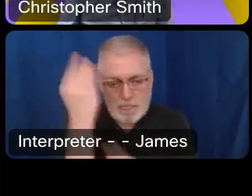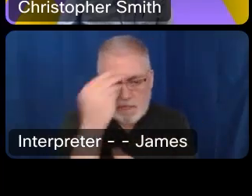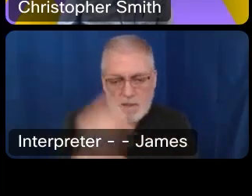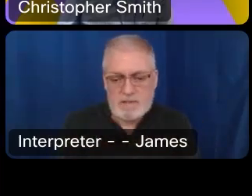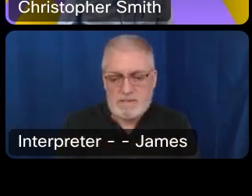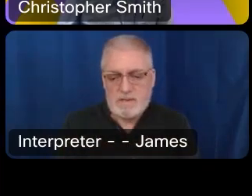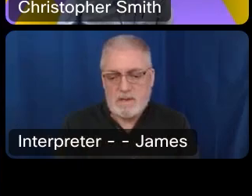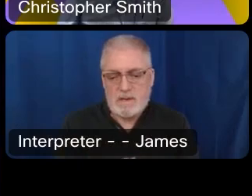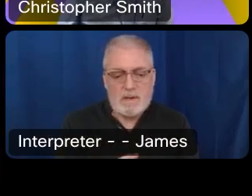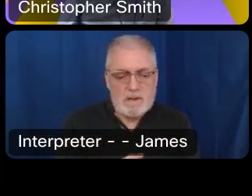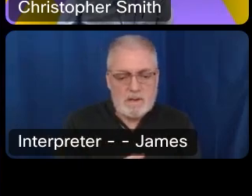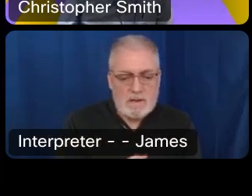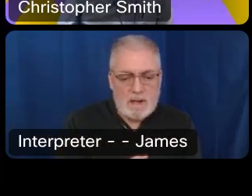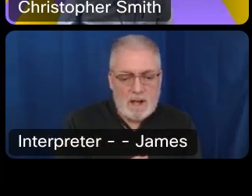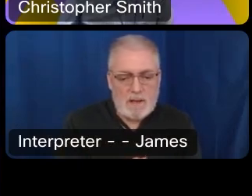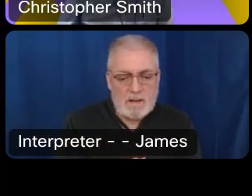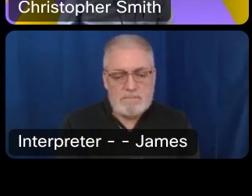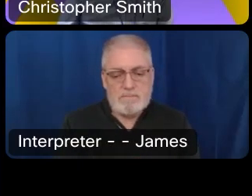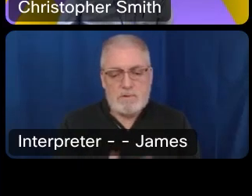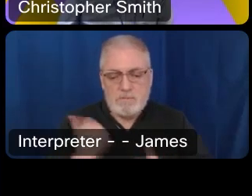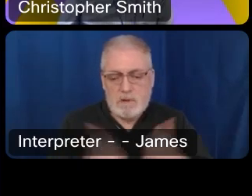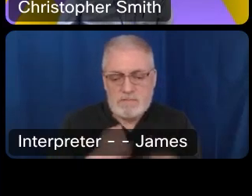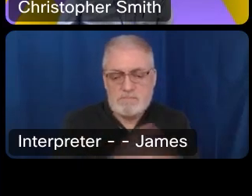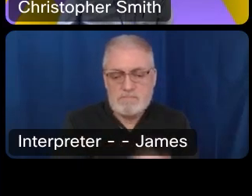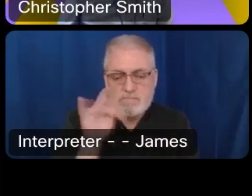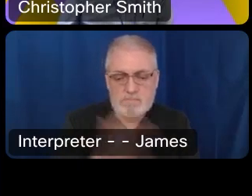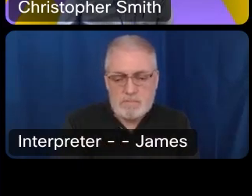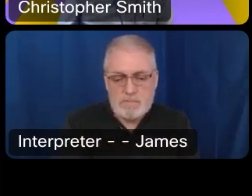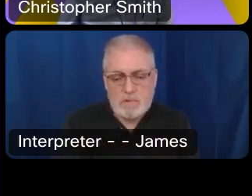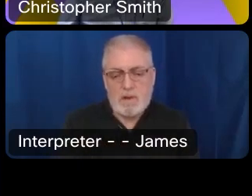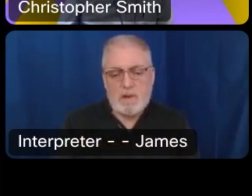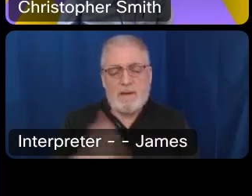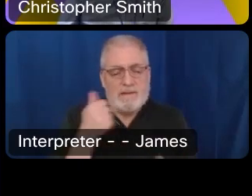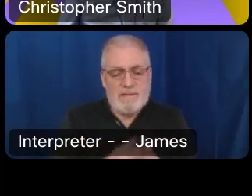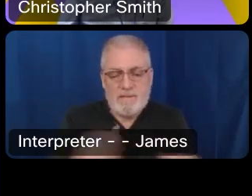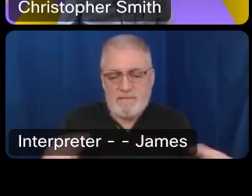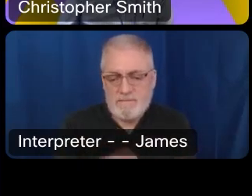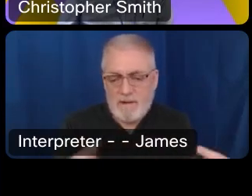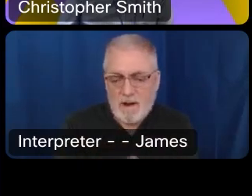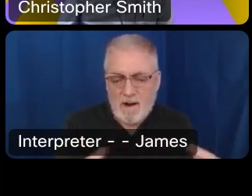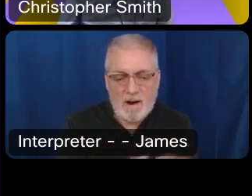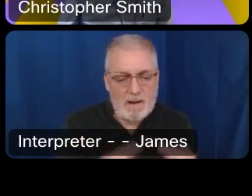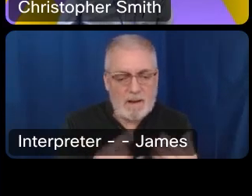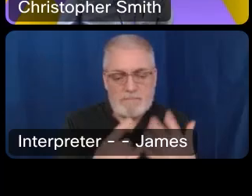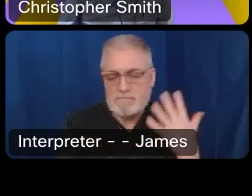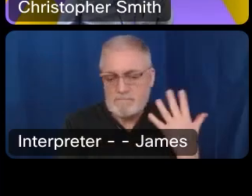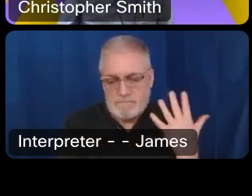avoidance, self-injurious behavior. The referrals can come from any provider.